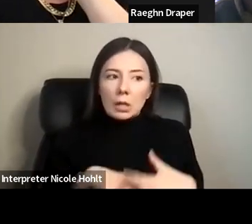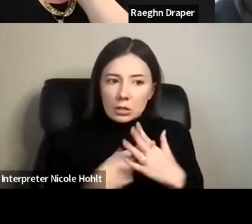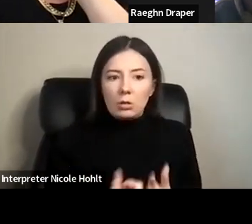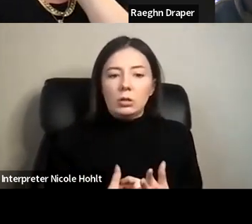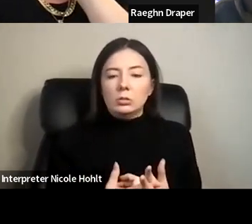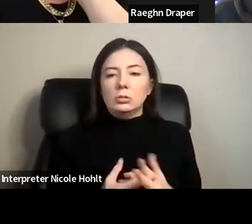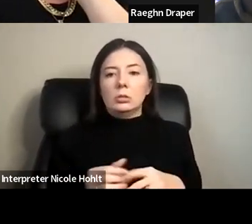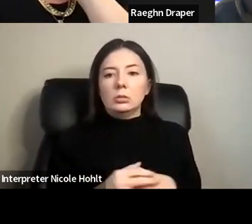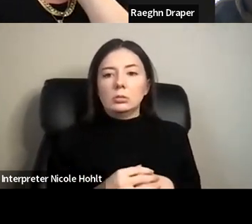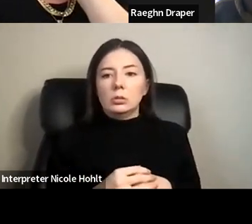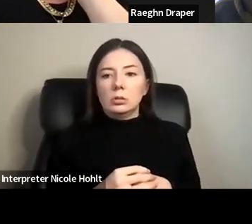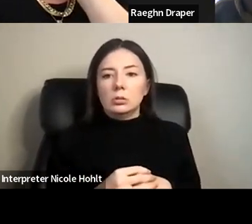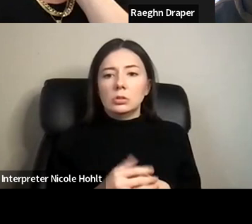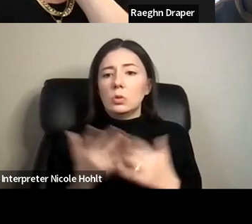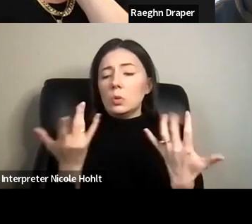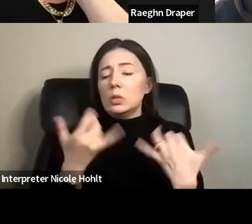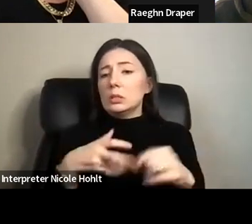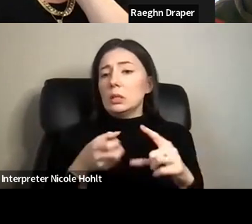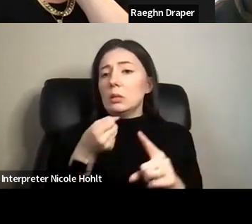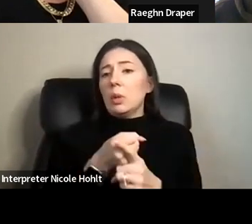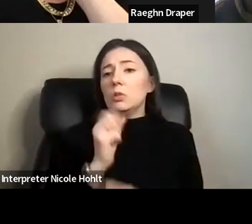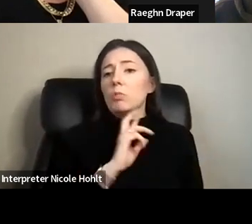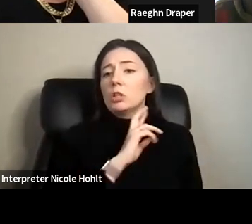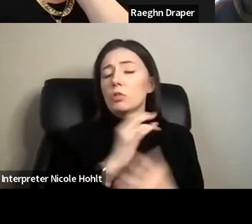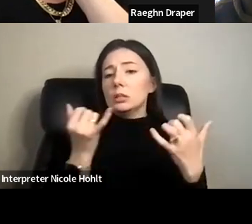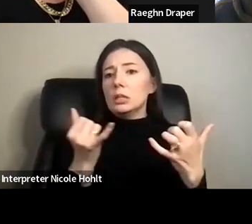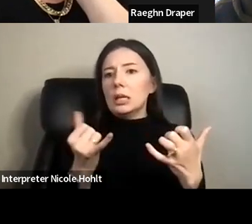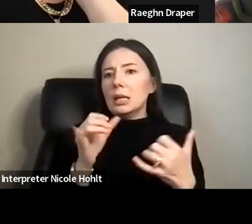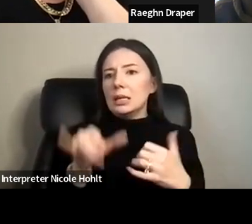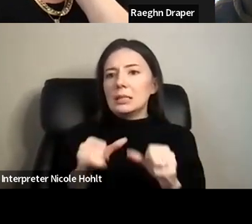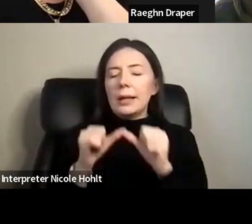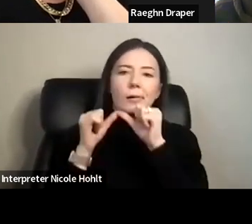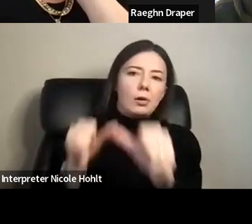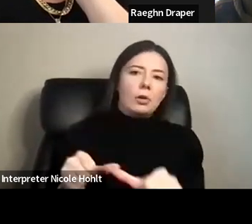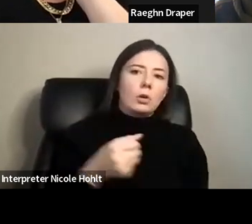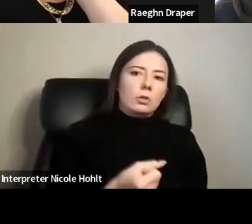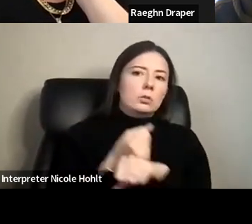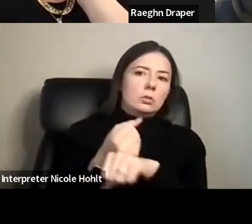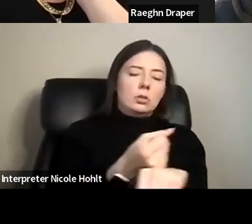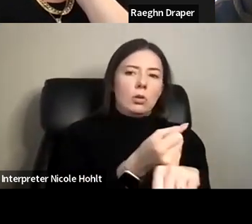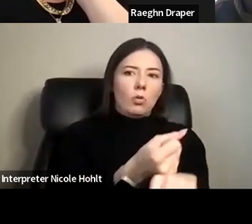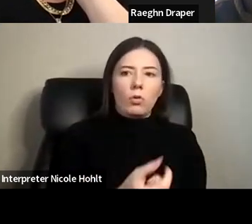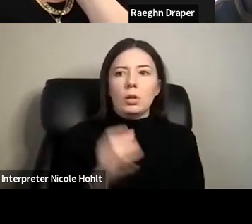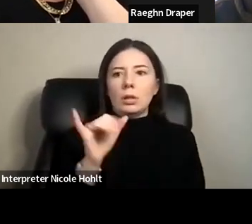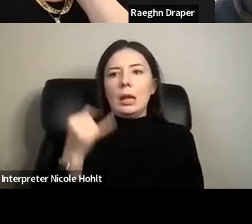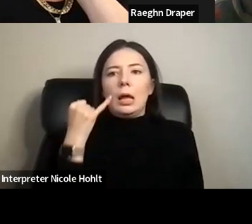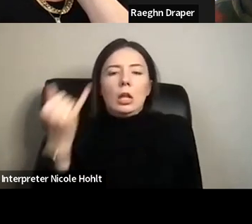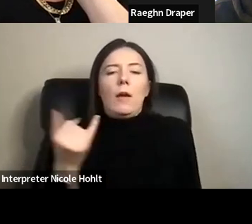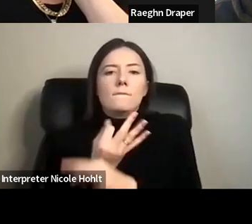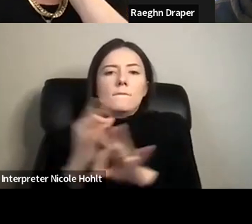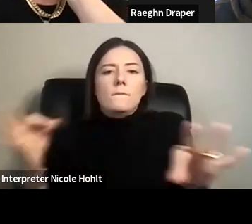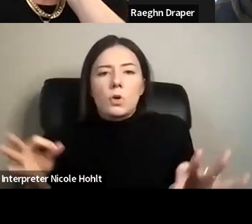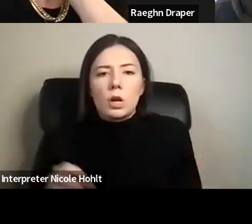is still impacting restaurants today is that legacy of slavery, that legacy of free or unpaid